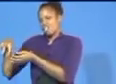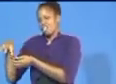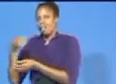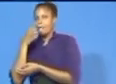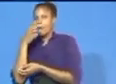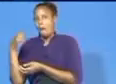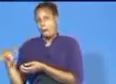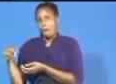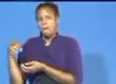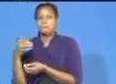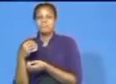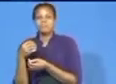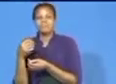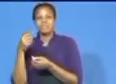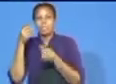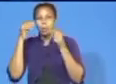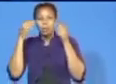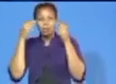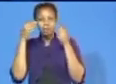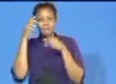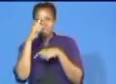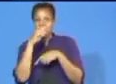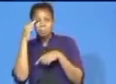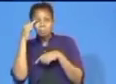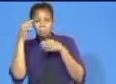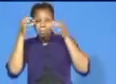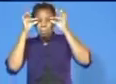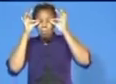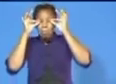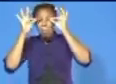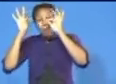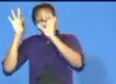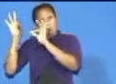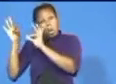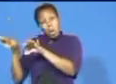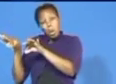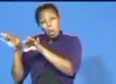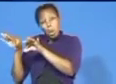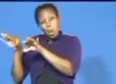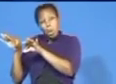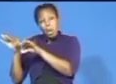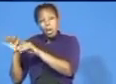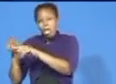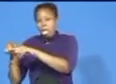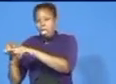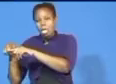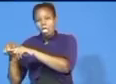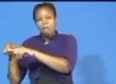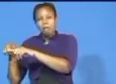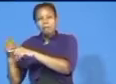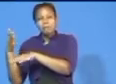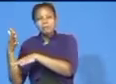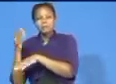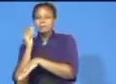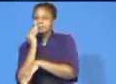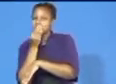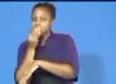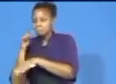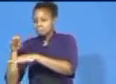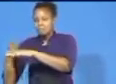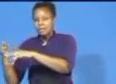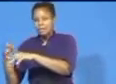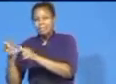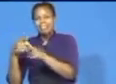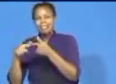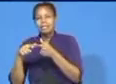she took off her false eyelashes, put it on a napkin on a chair beside the bed. Then